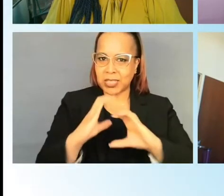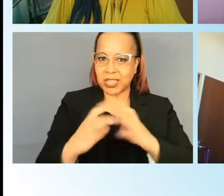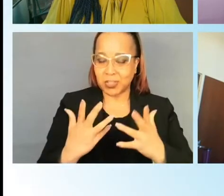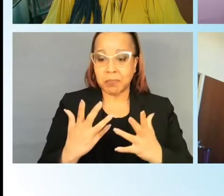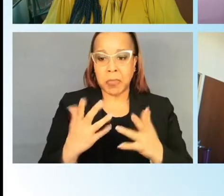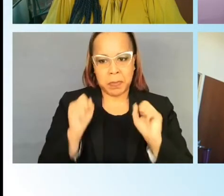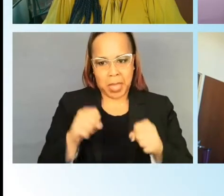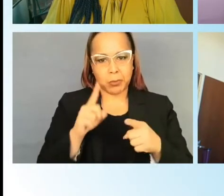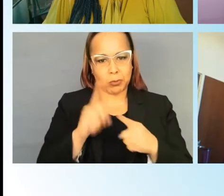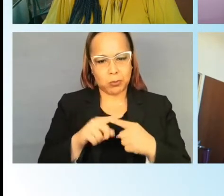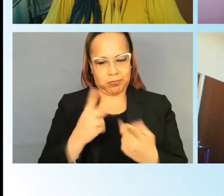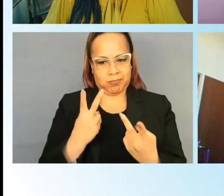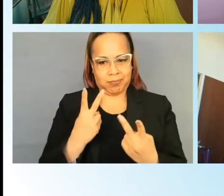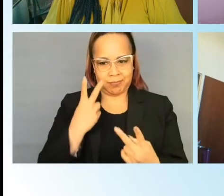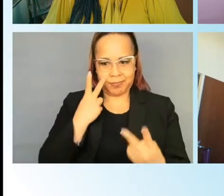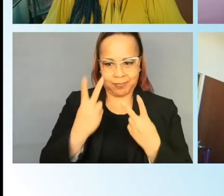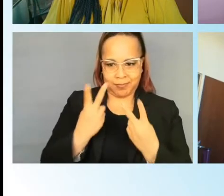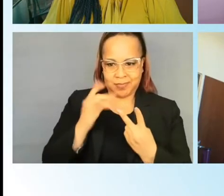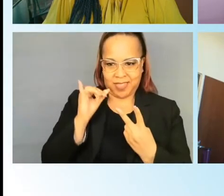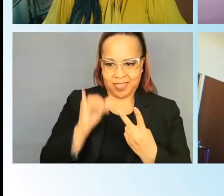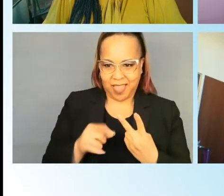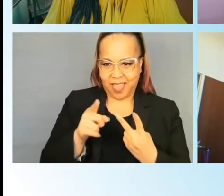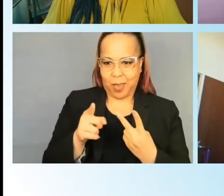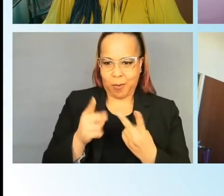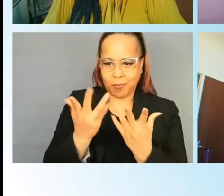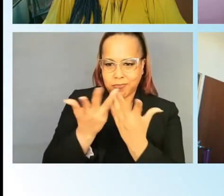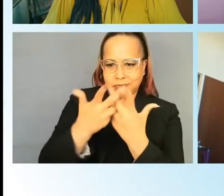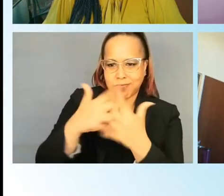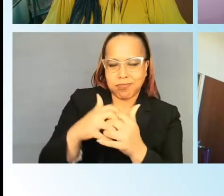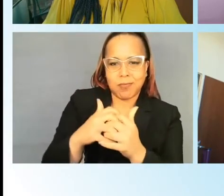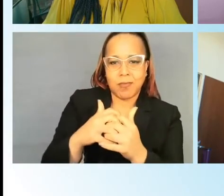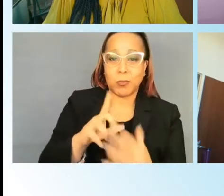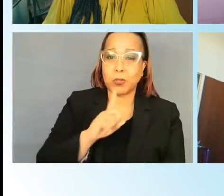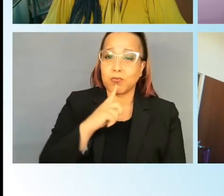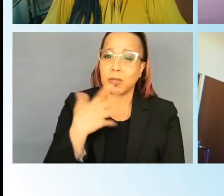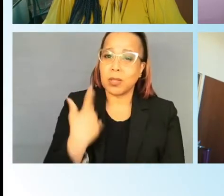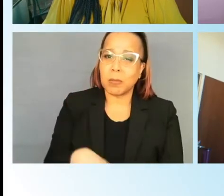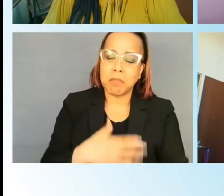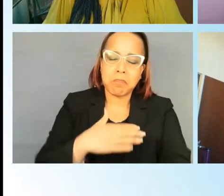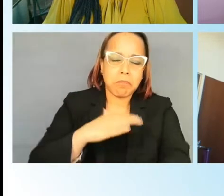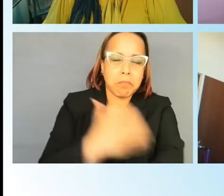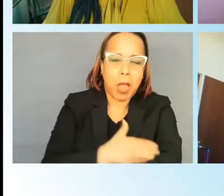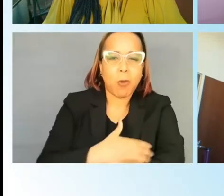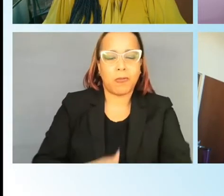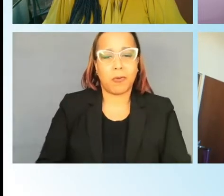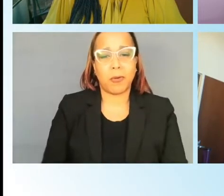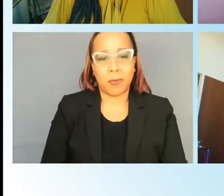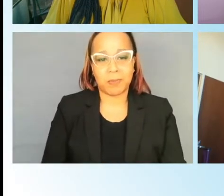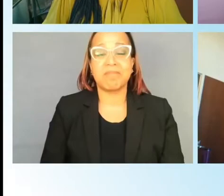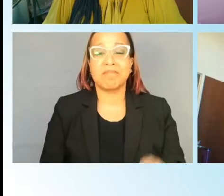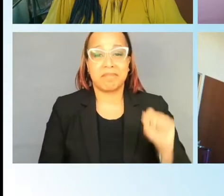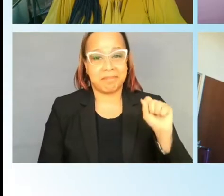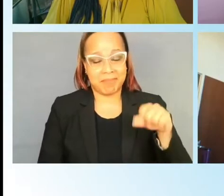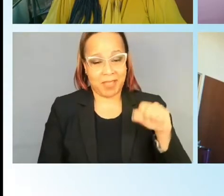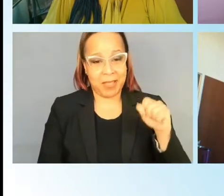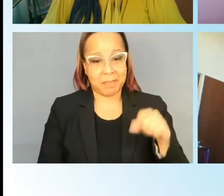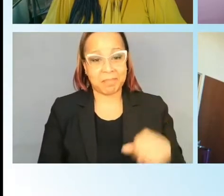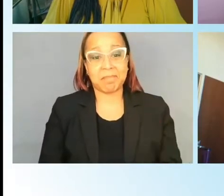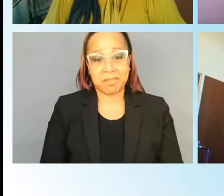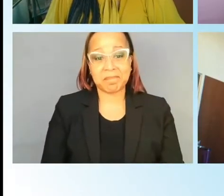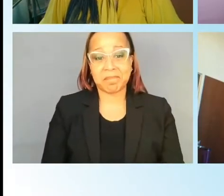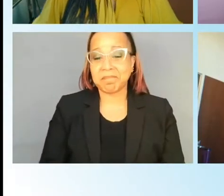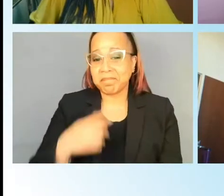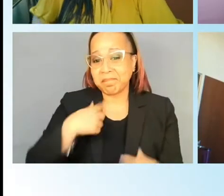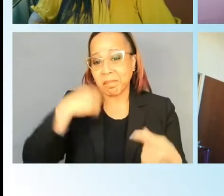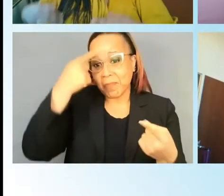to see that impromptu synergy was really powerful. Yeah, yeah. No, I agree.